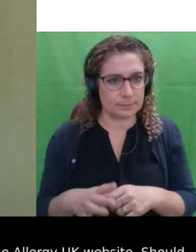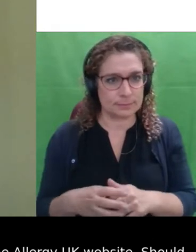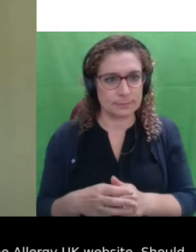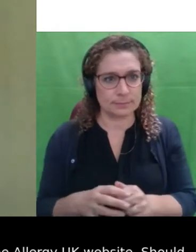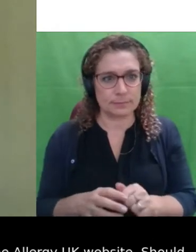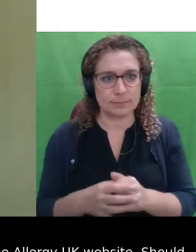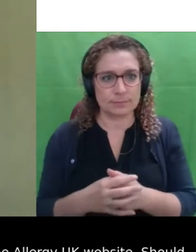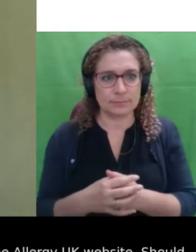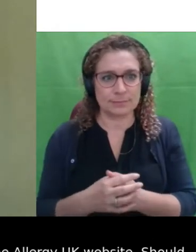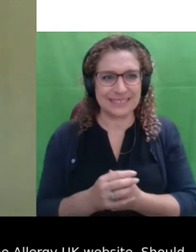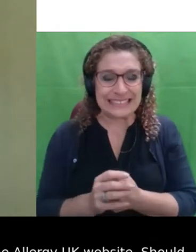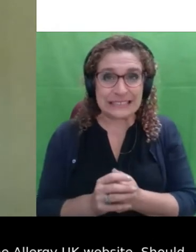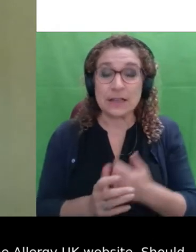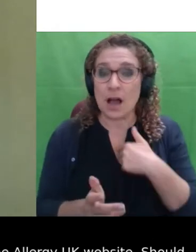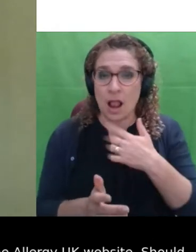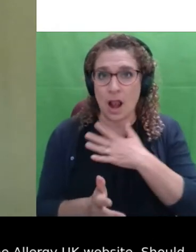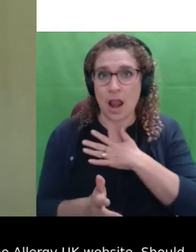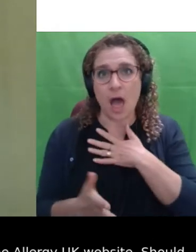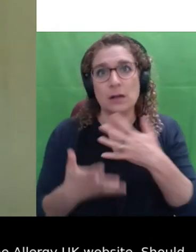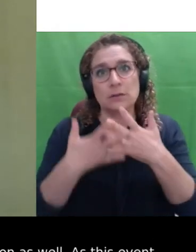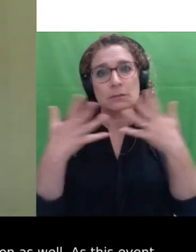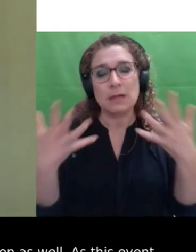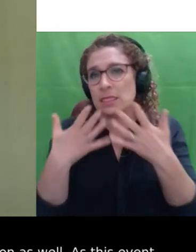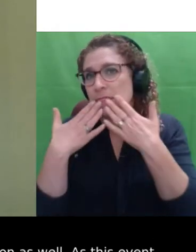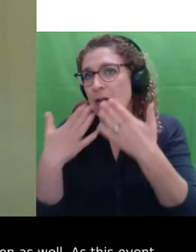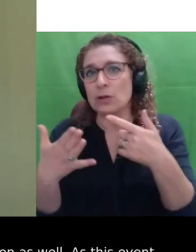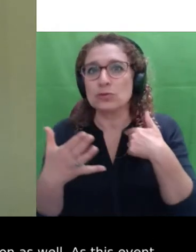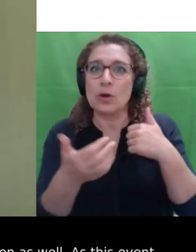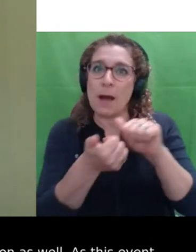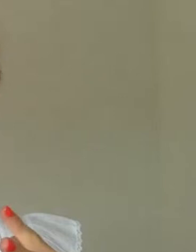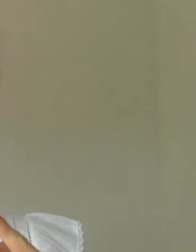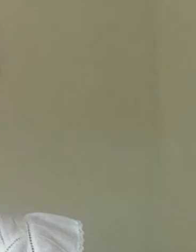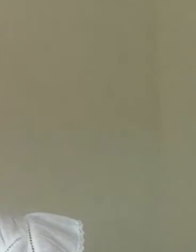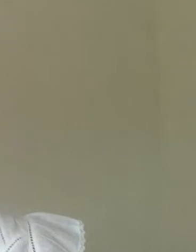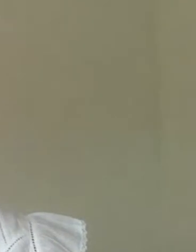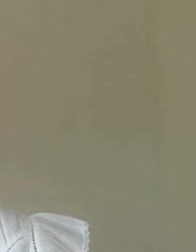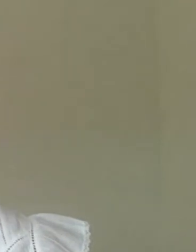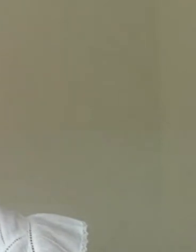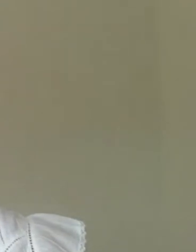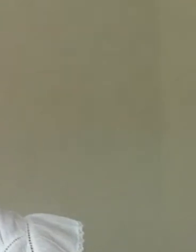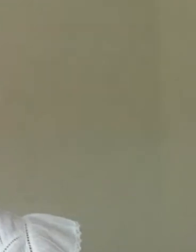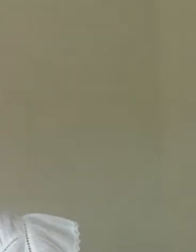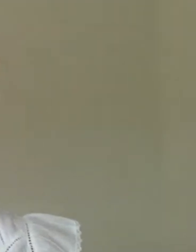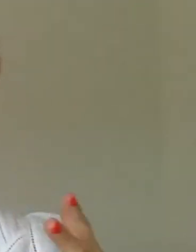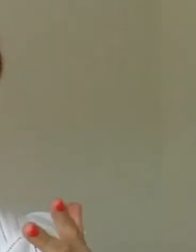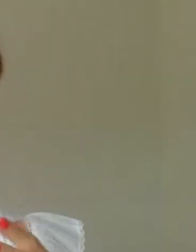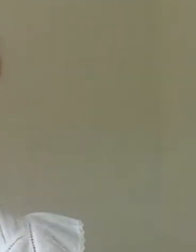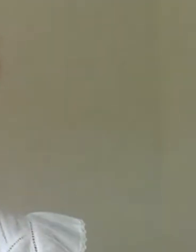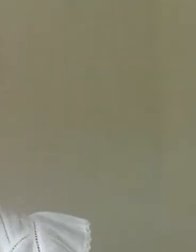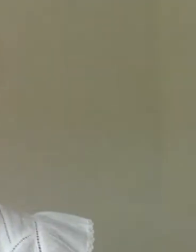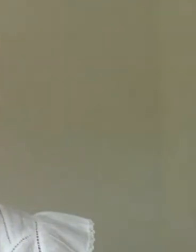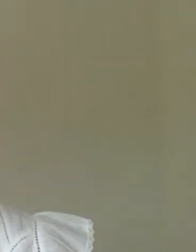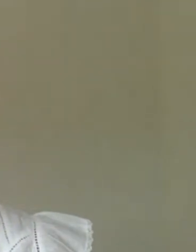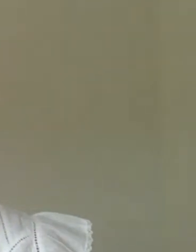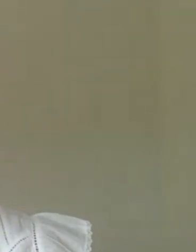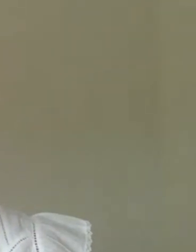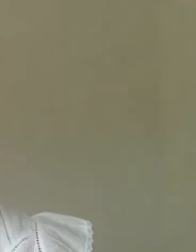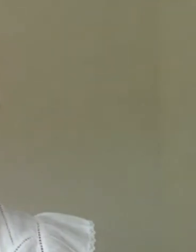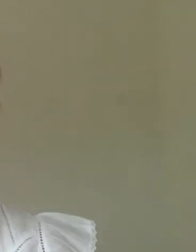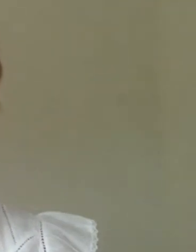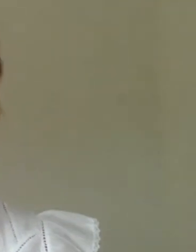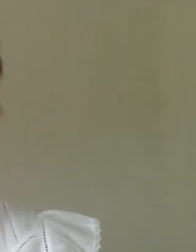close i'd like to say a big thank you to my colleagues at allergy uk who work on events like this to sure ensure they're delivered